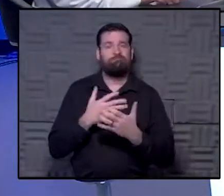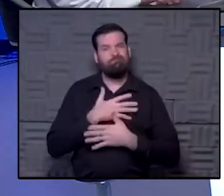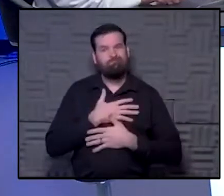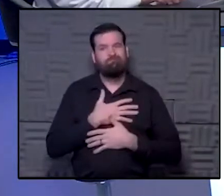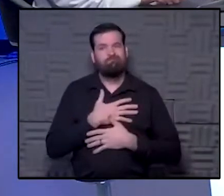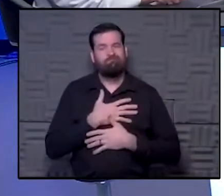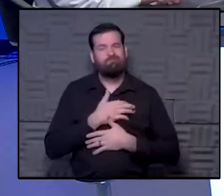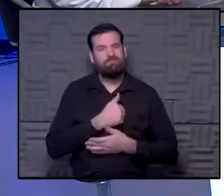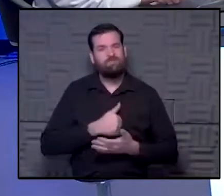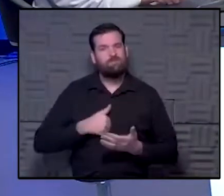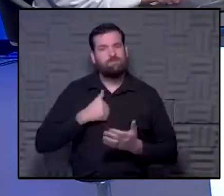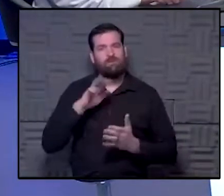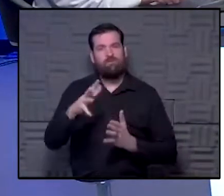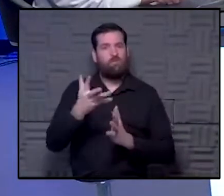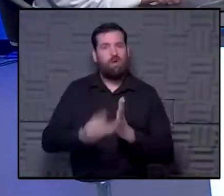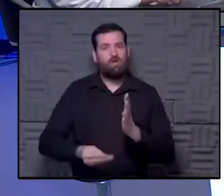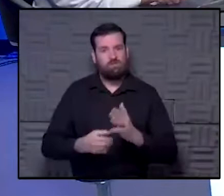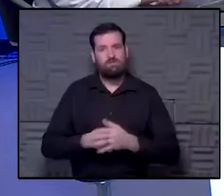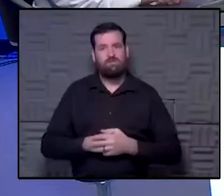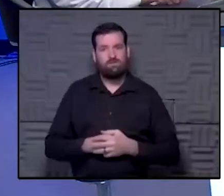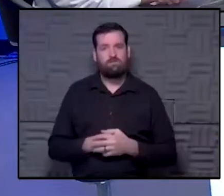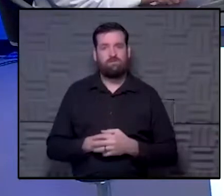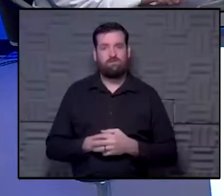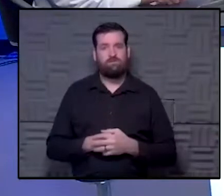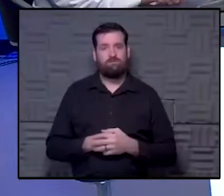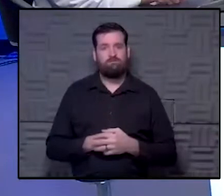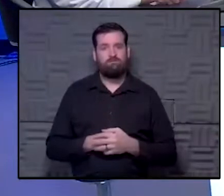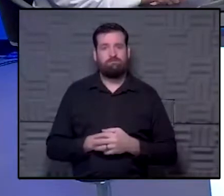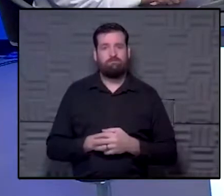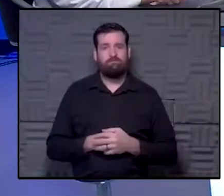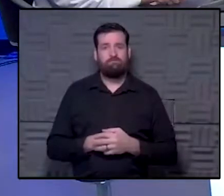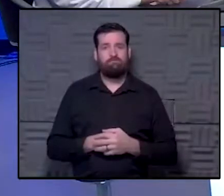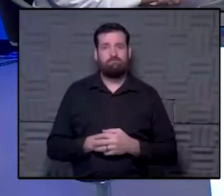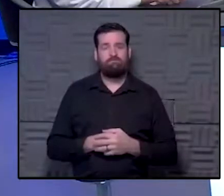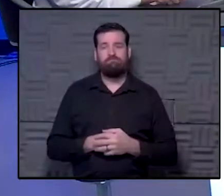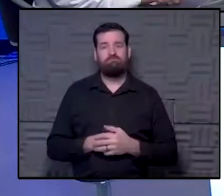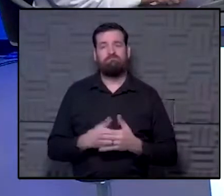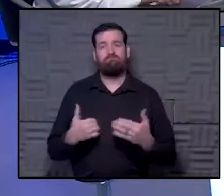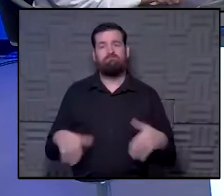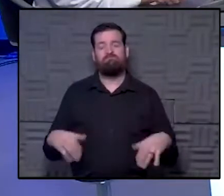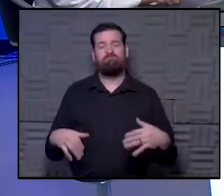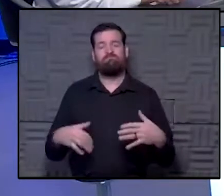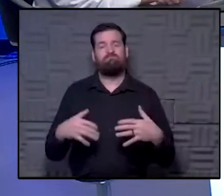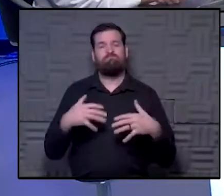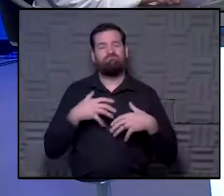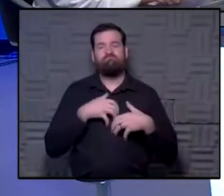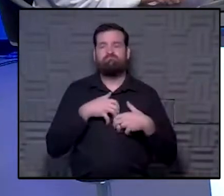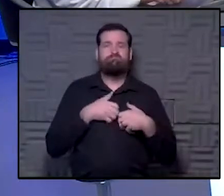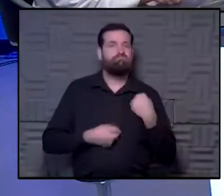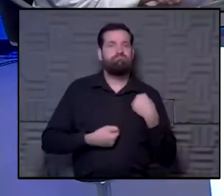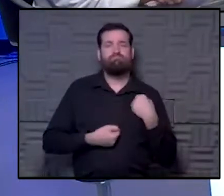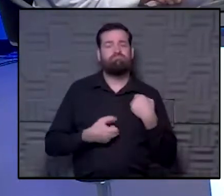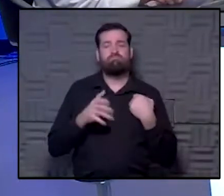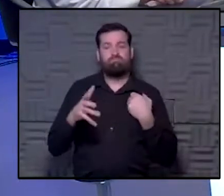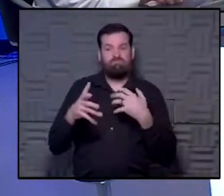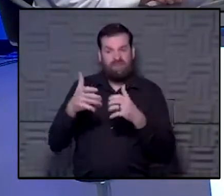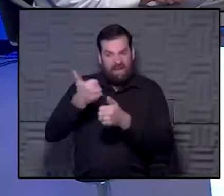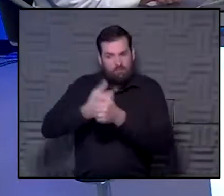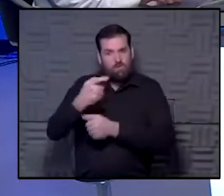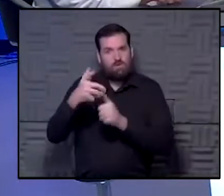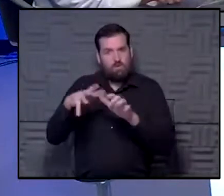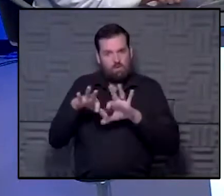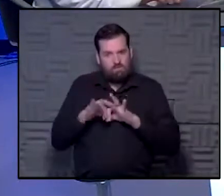for your loss. And this has been, this has been kind of unspeakable tragedy, really. Everyone in your immediate